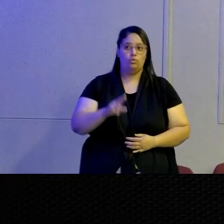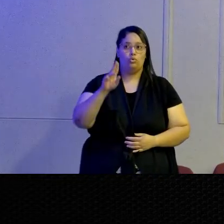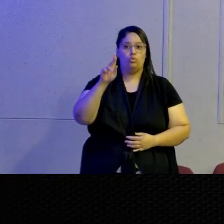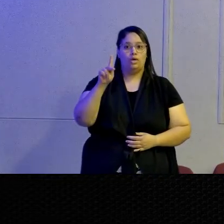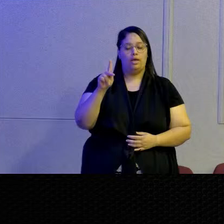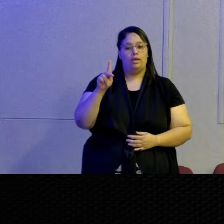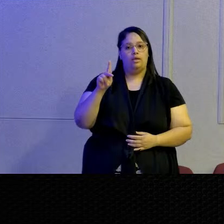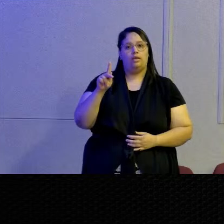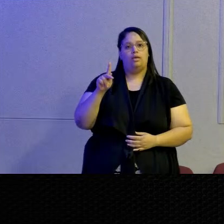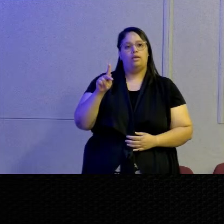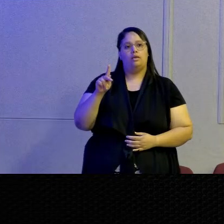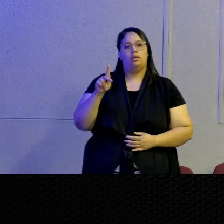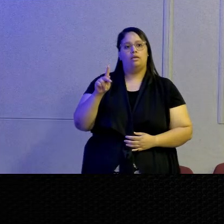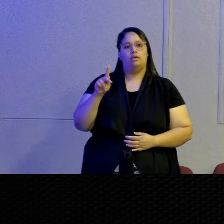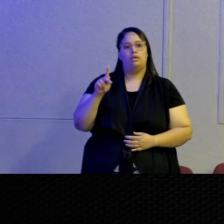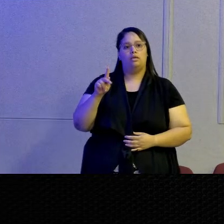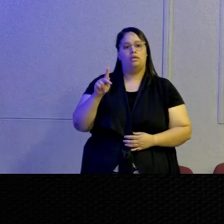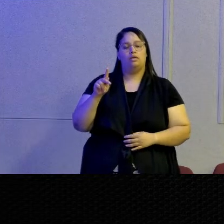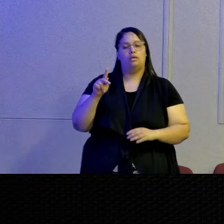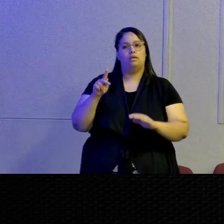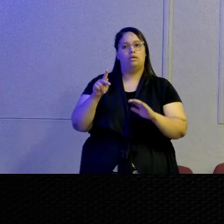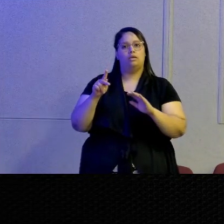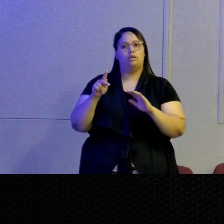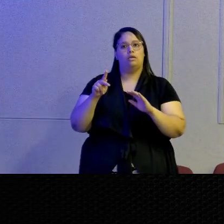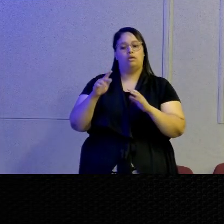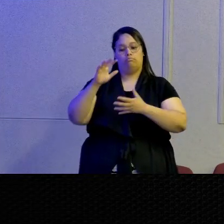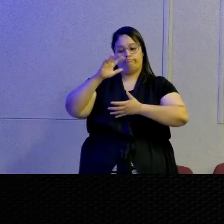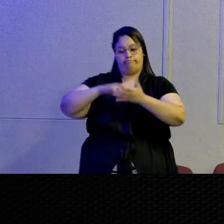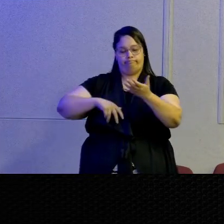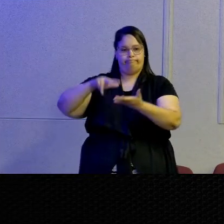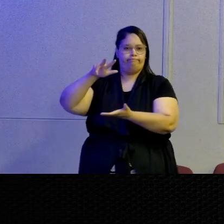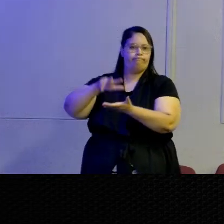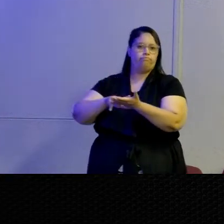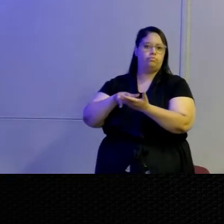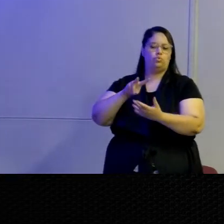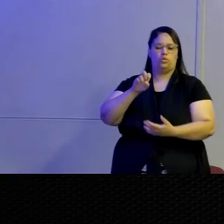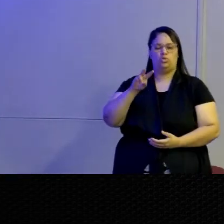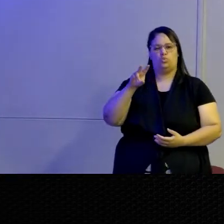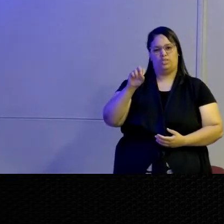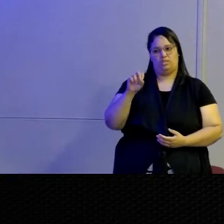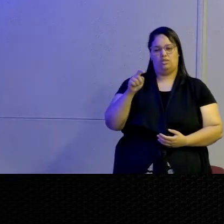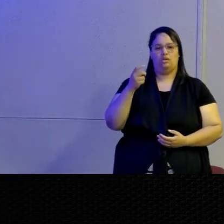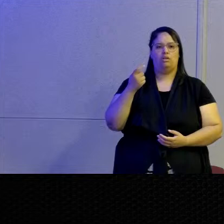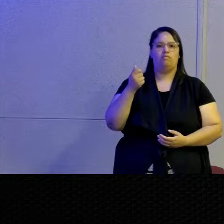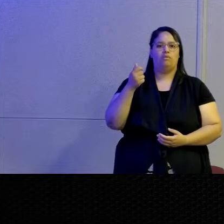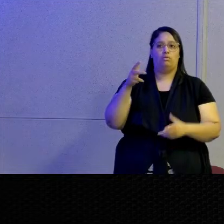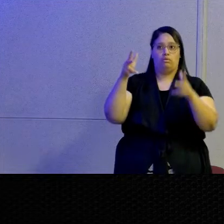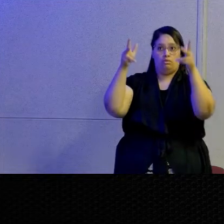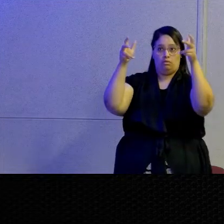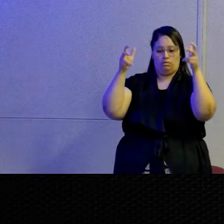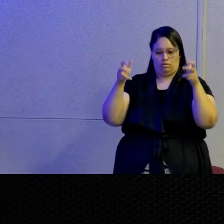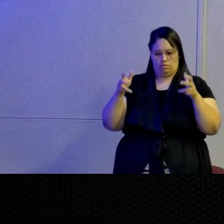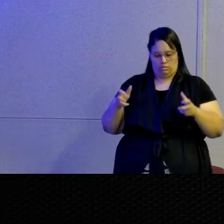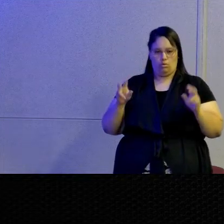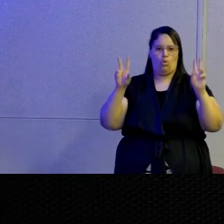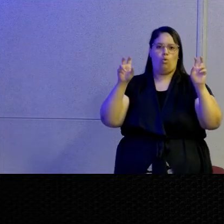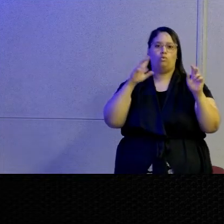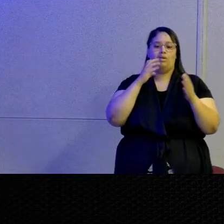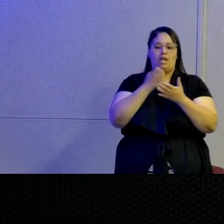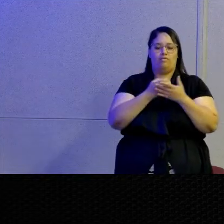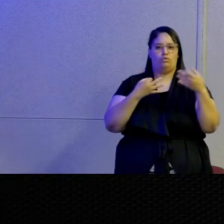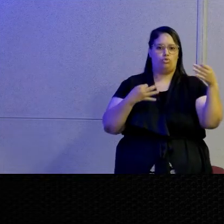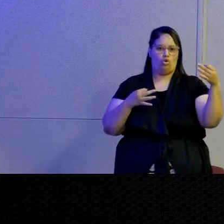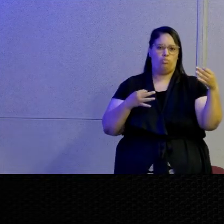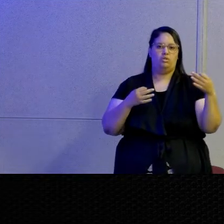UK commissioned a document in 2020, and just a few quotes from that evidence document.